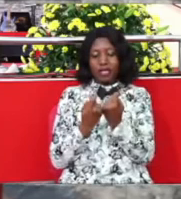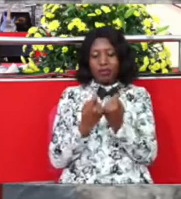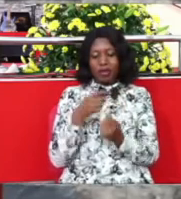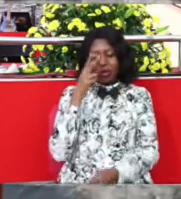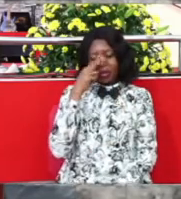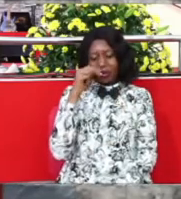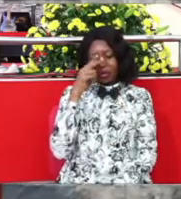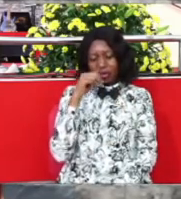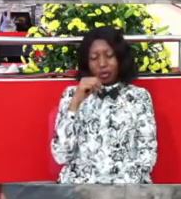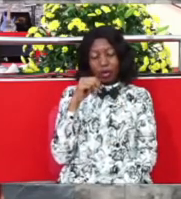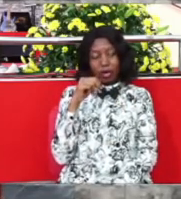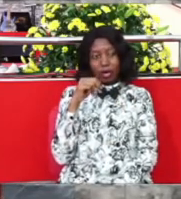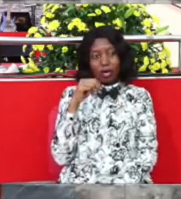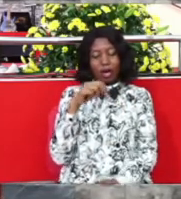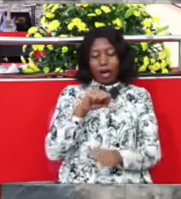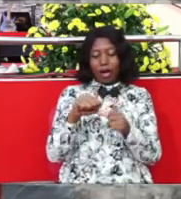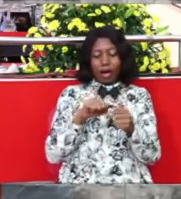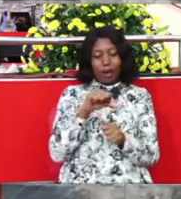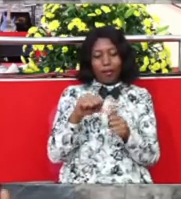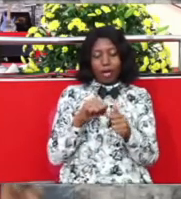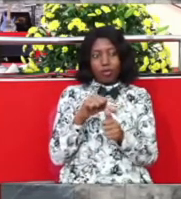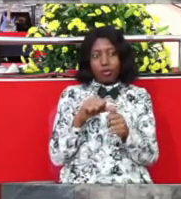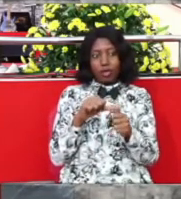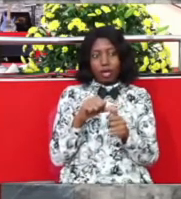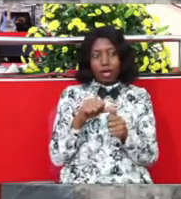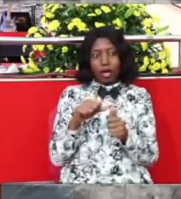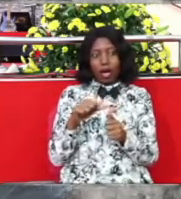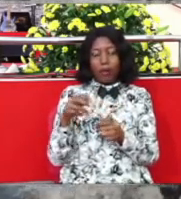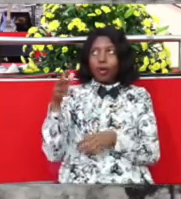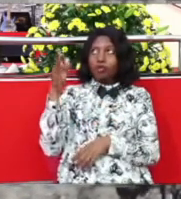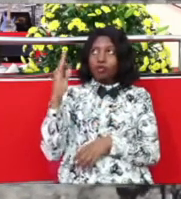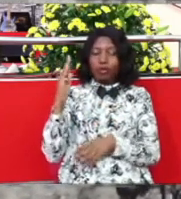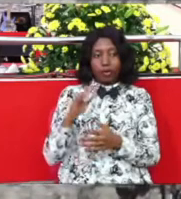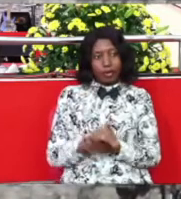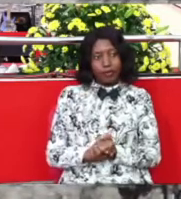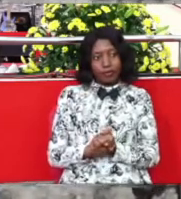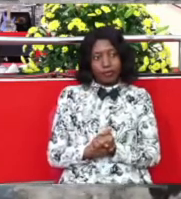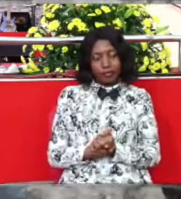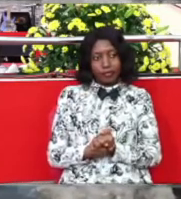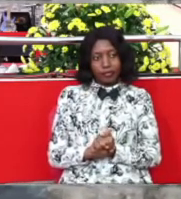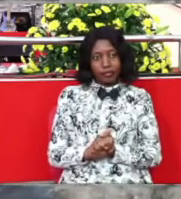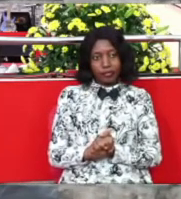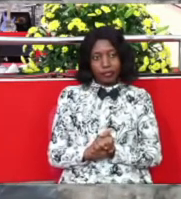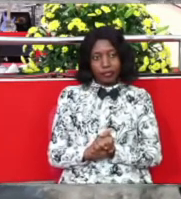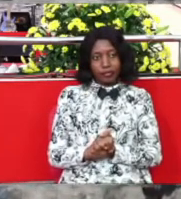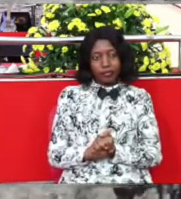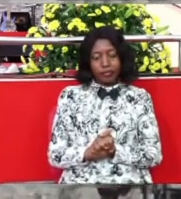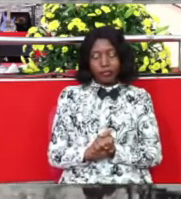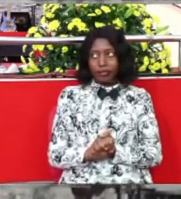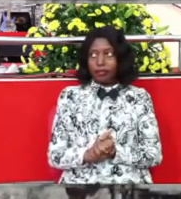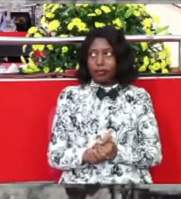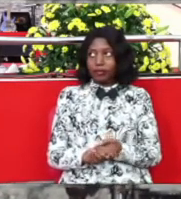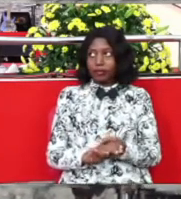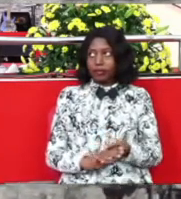the bishop's cell? Wewe ni wale ambao tunasema wewe ni wa cell ama kanisa ya ndogo ya askofu eh?